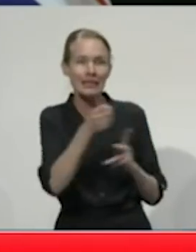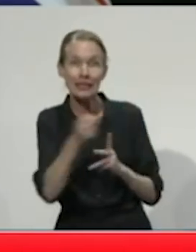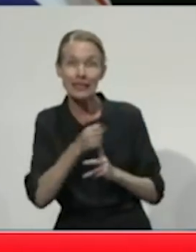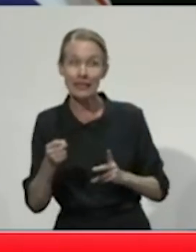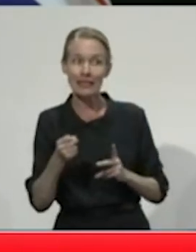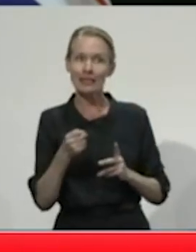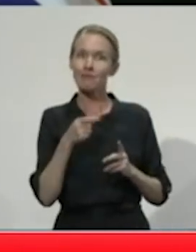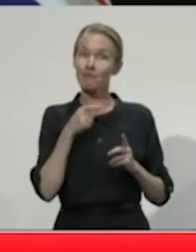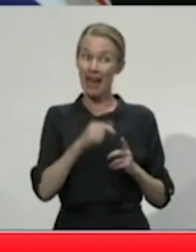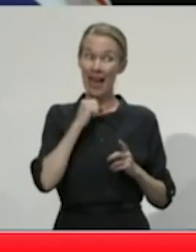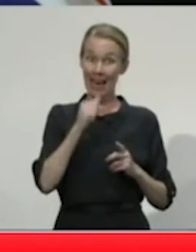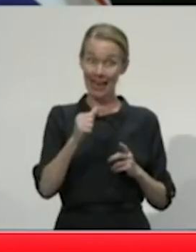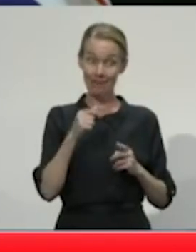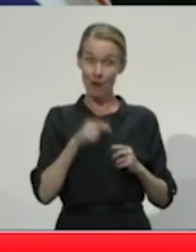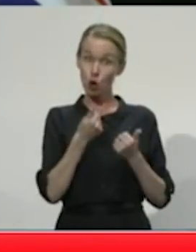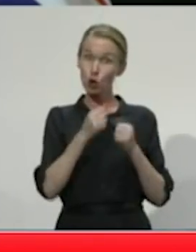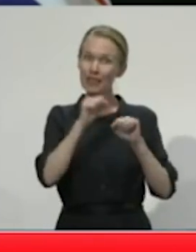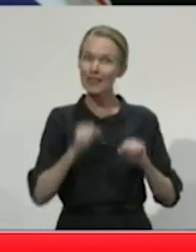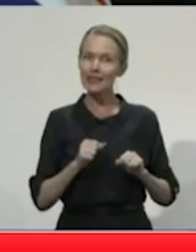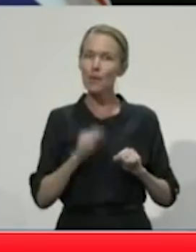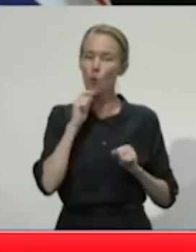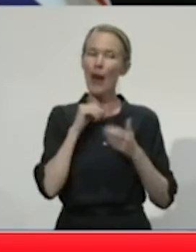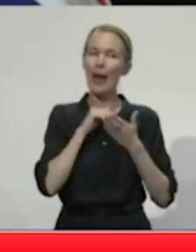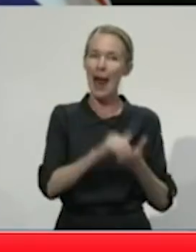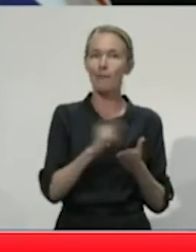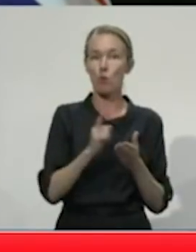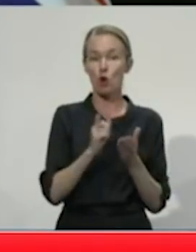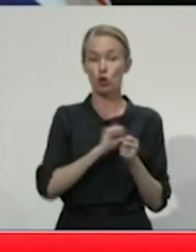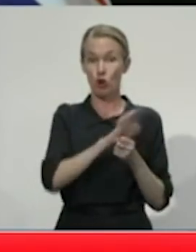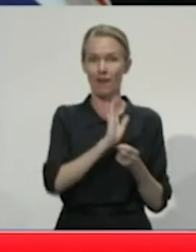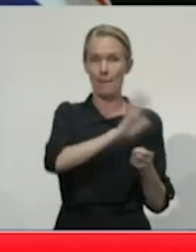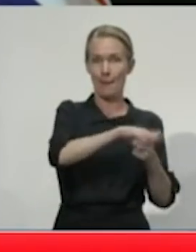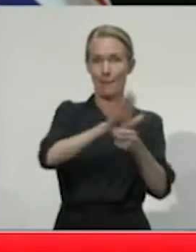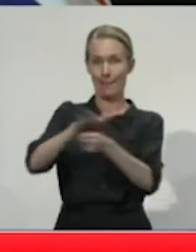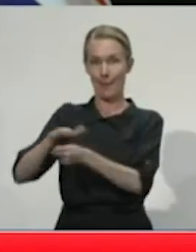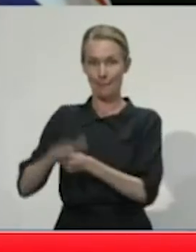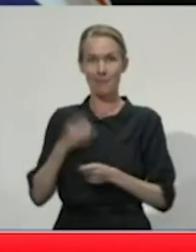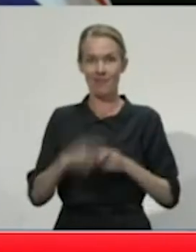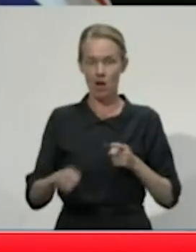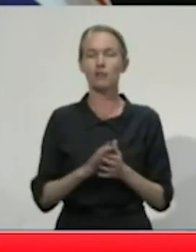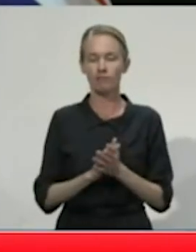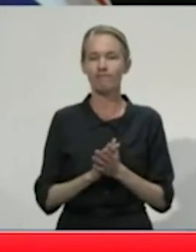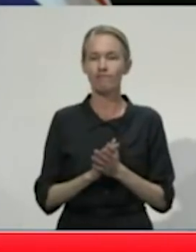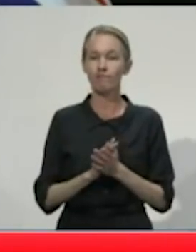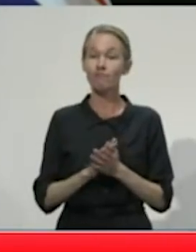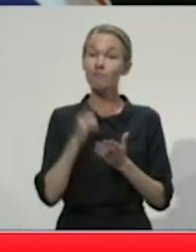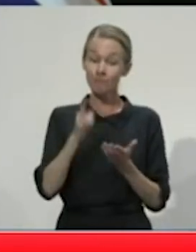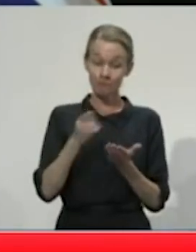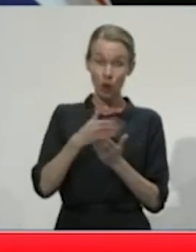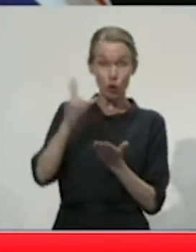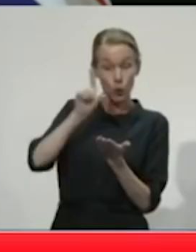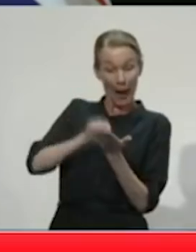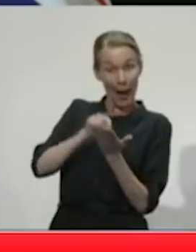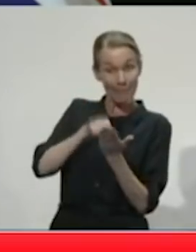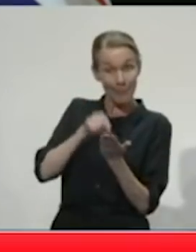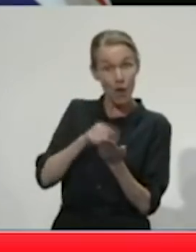to contain and prevent any onward spread. If you've been using this new app and we need to trace your contacts,